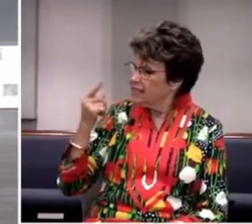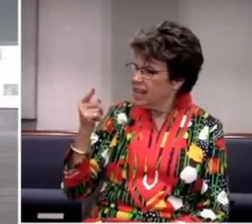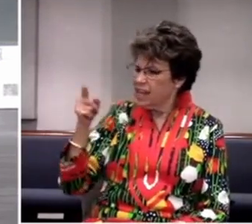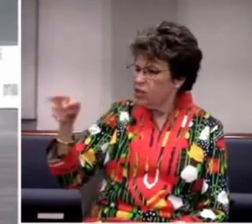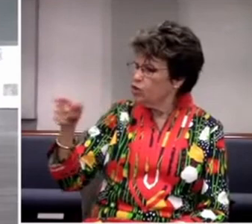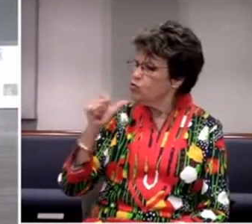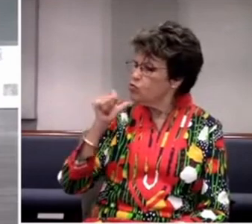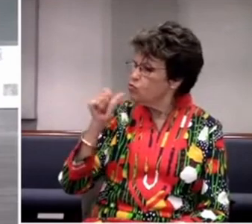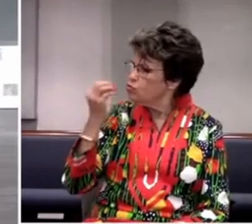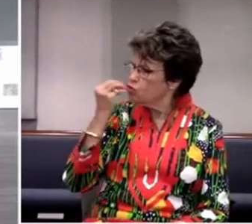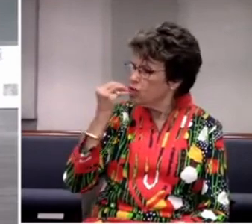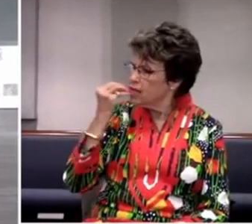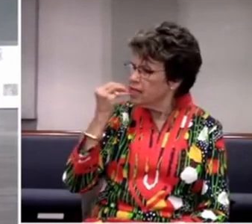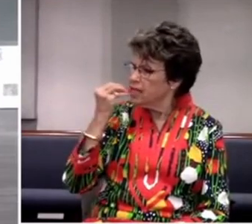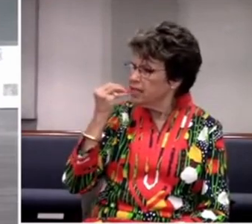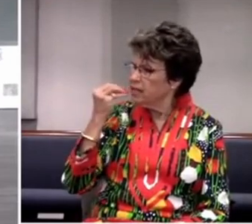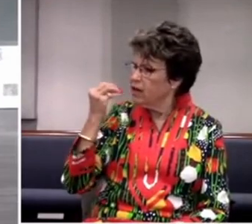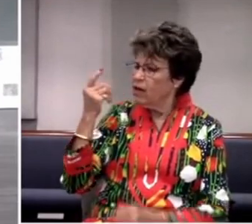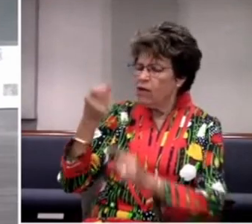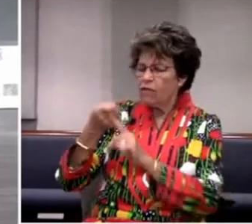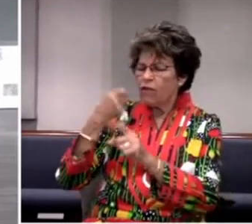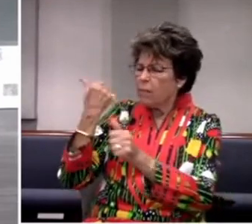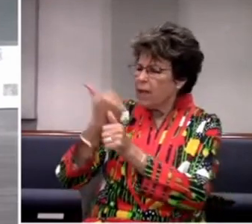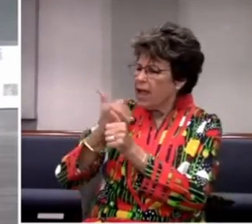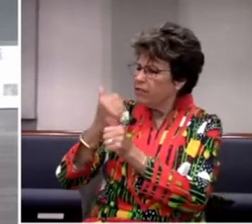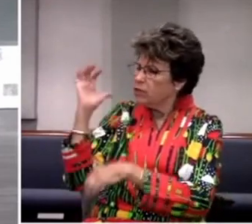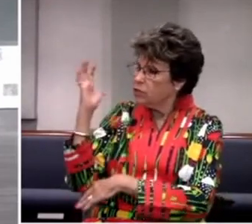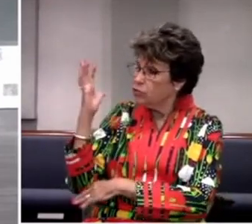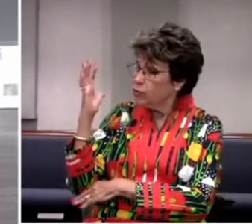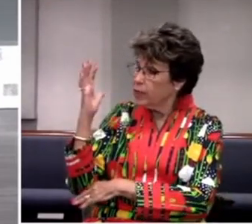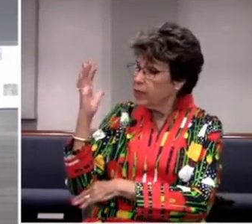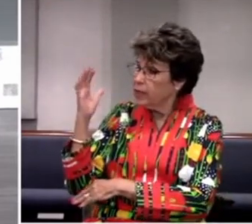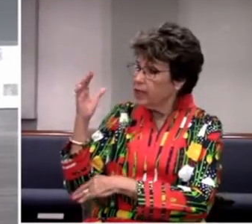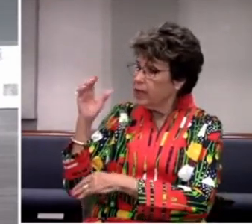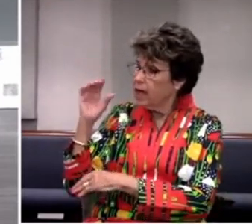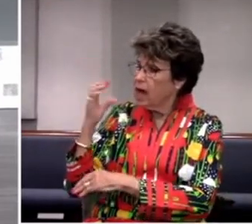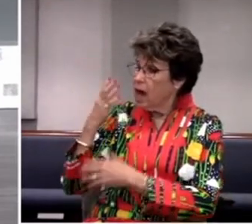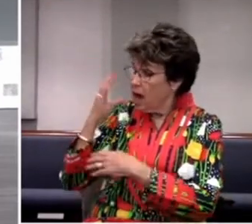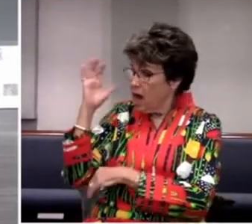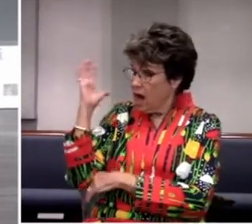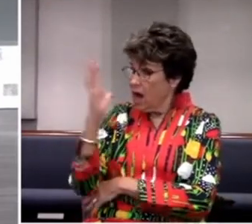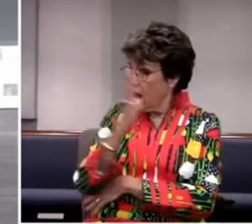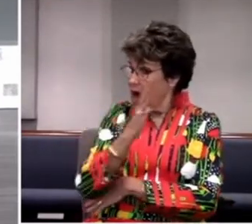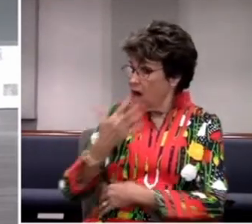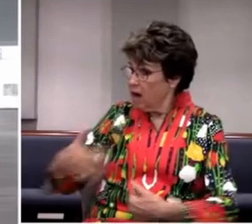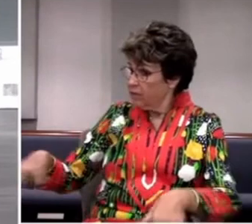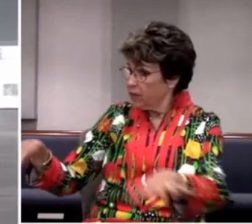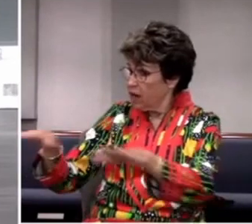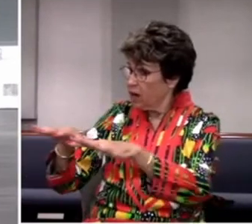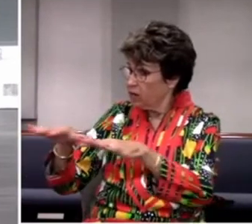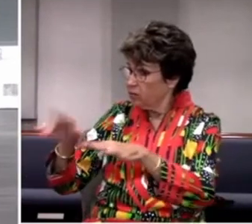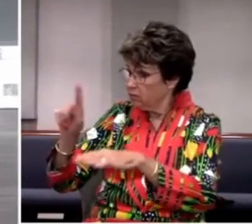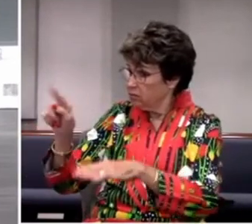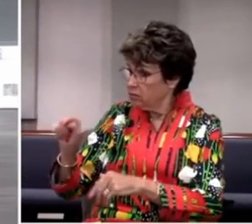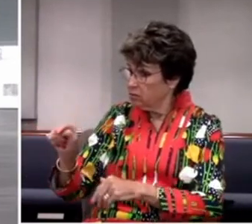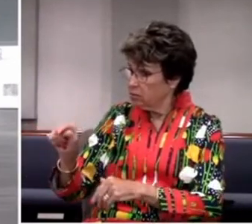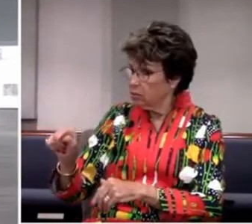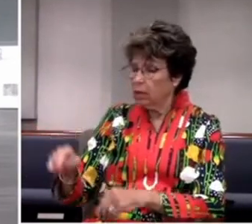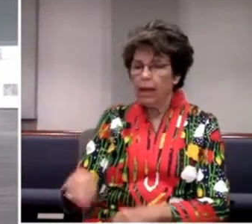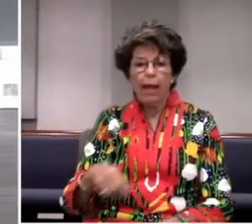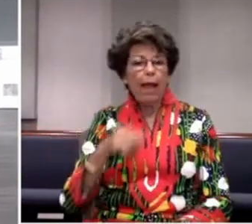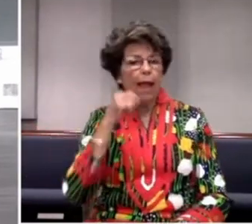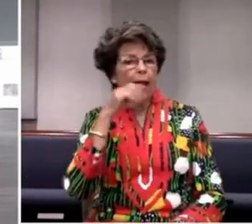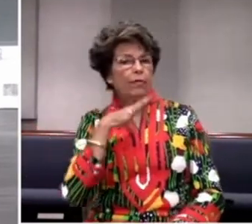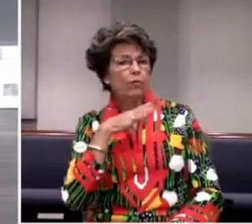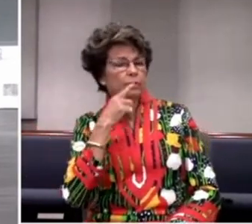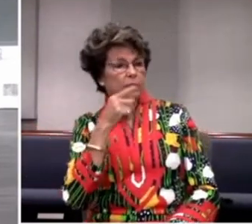not eat of every tree of the garden. And the woman said unto the serpent, we